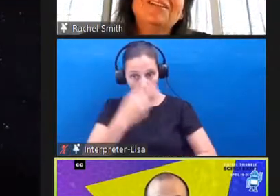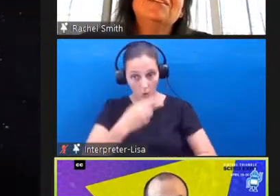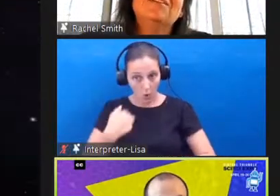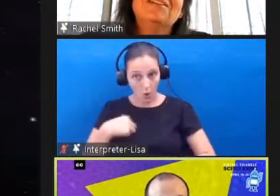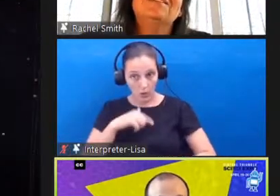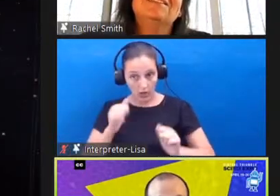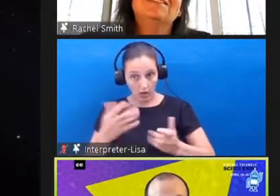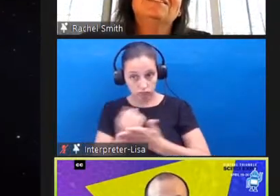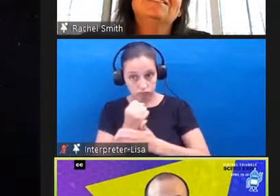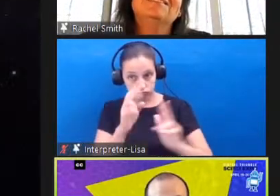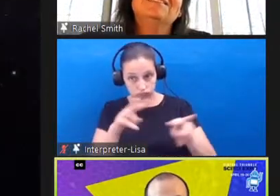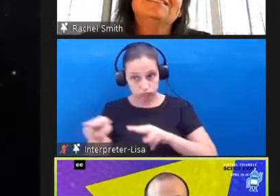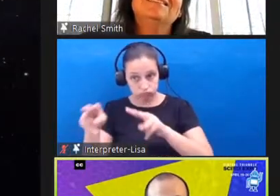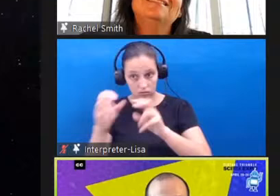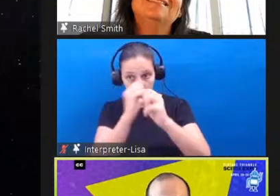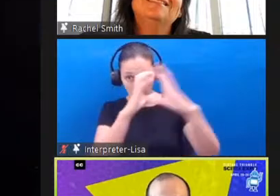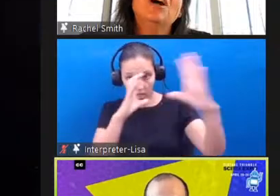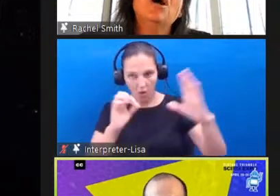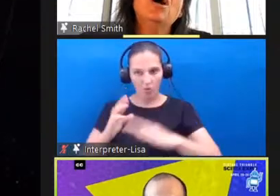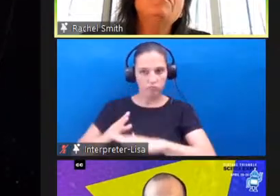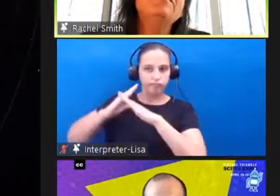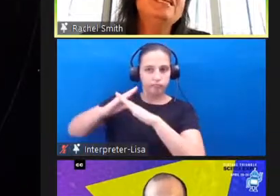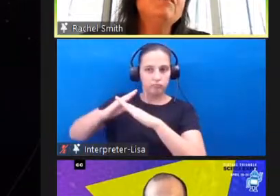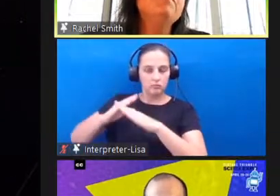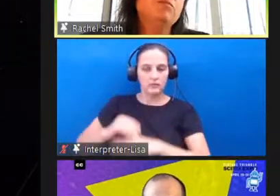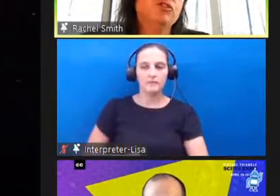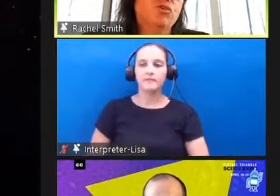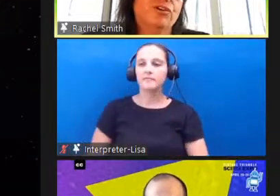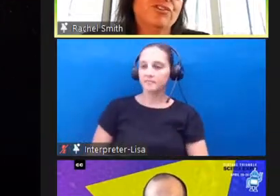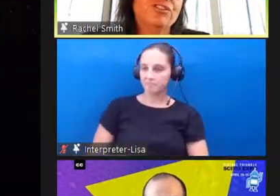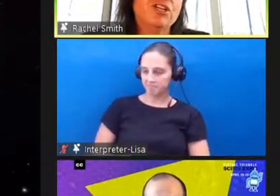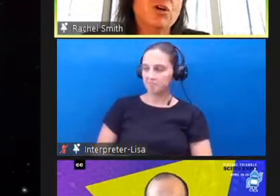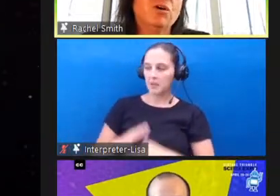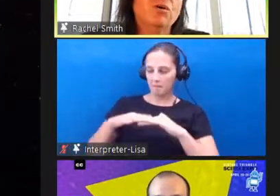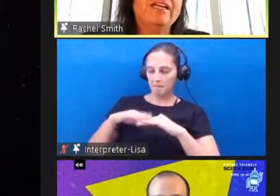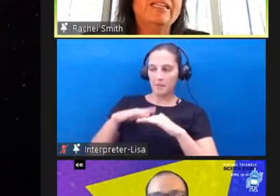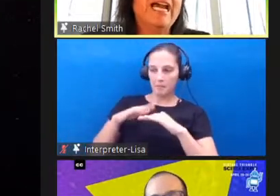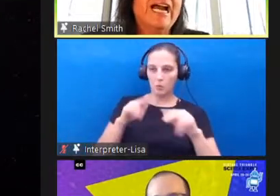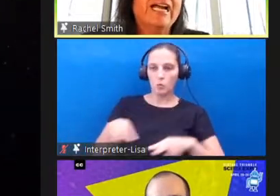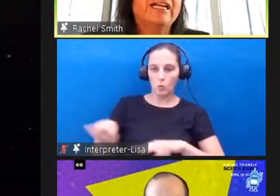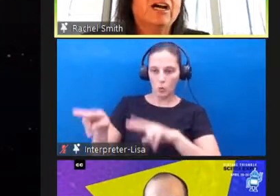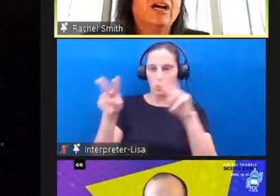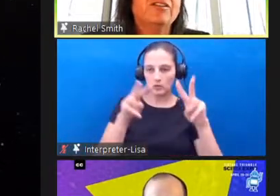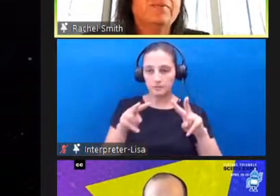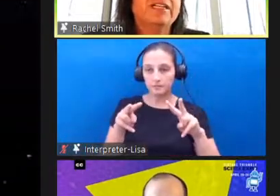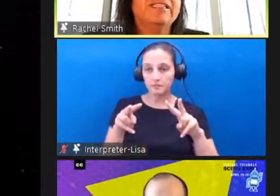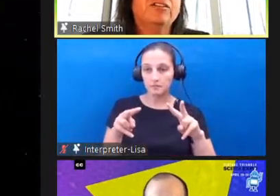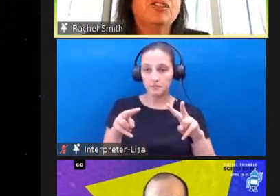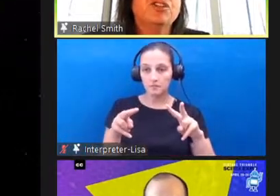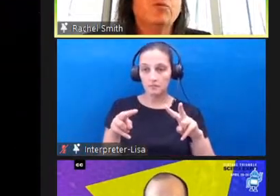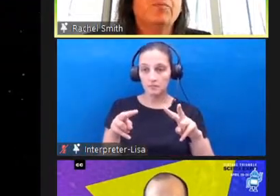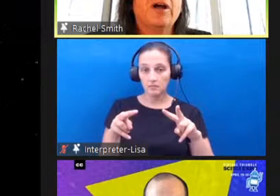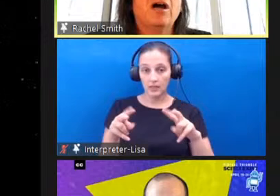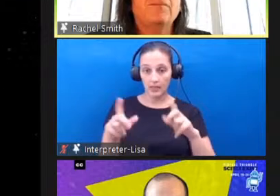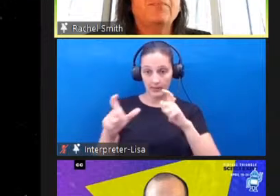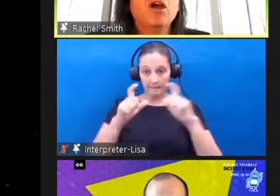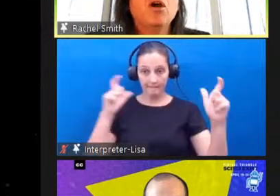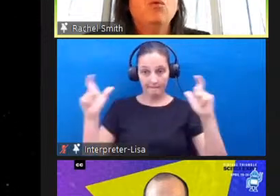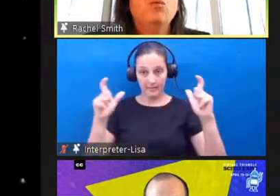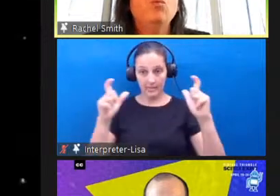we get a tour of the telescope, or is it closed? They give minimal tours. So at Keck, the big telescope